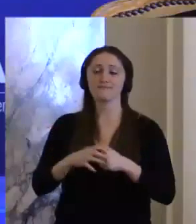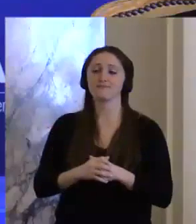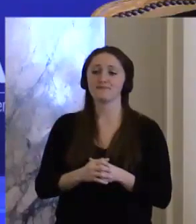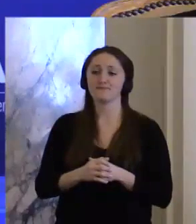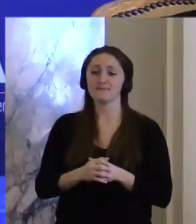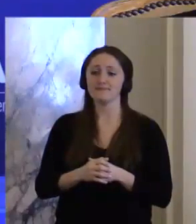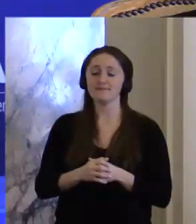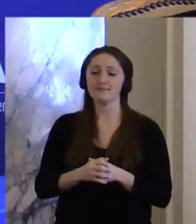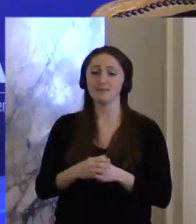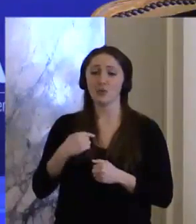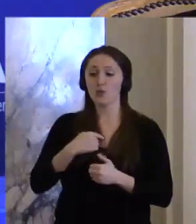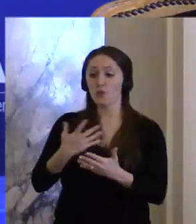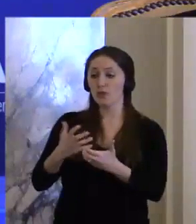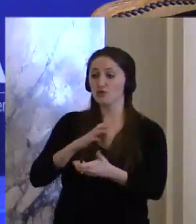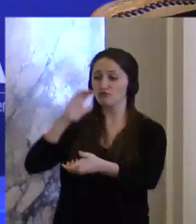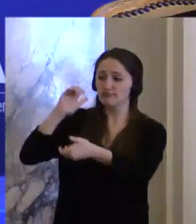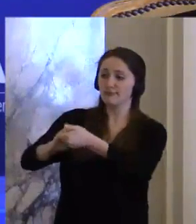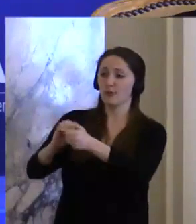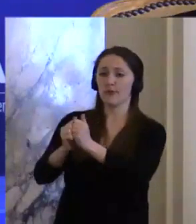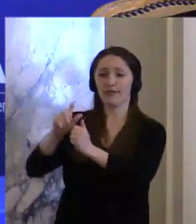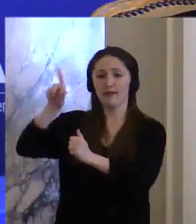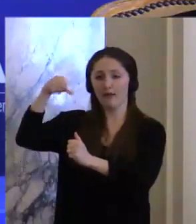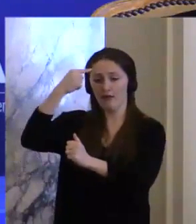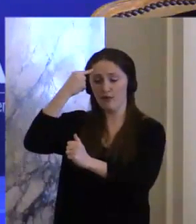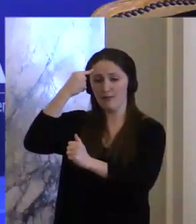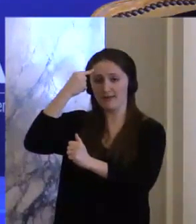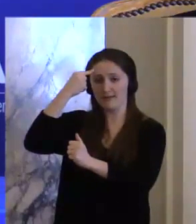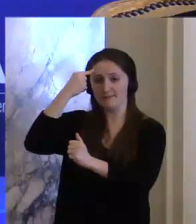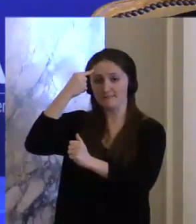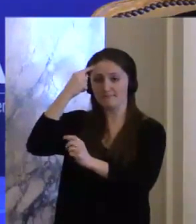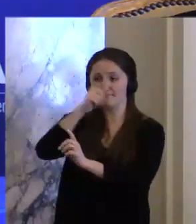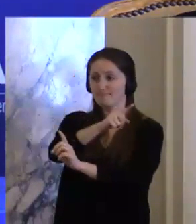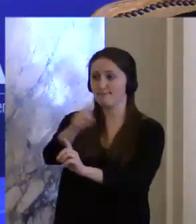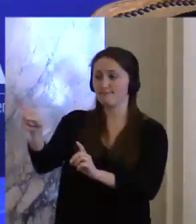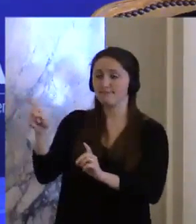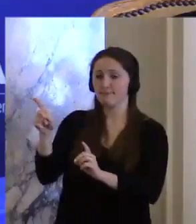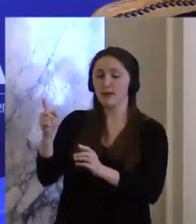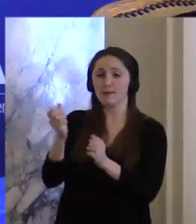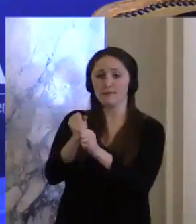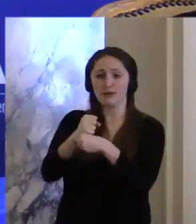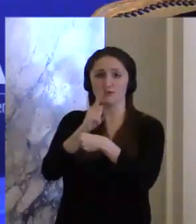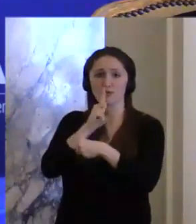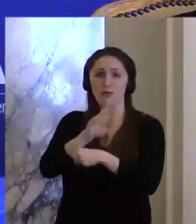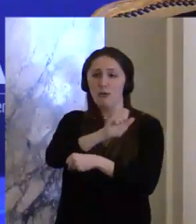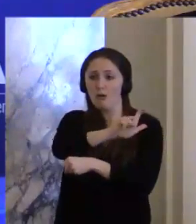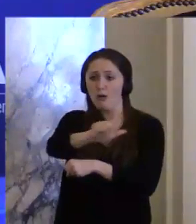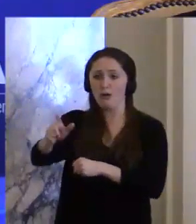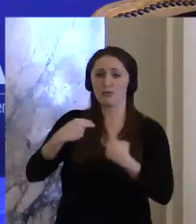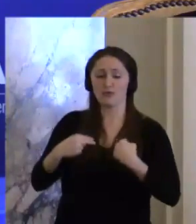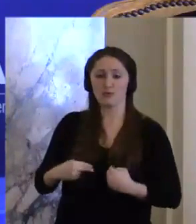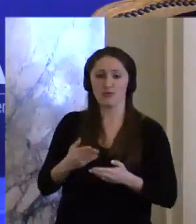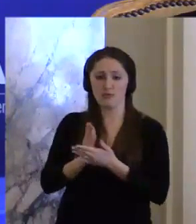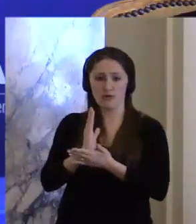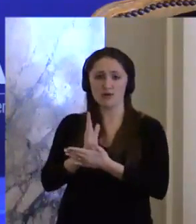with the governments in question to ensure that human rights of everybody remain protected, we should do that.